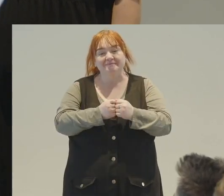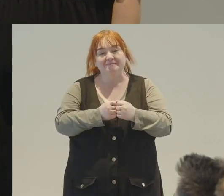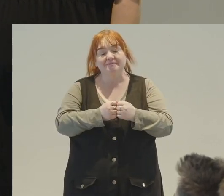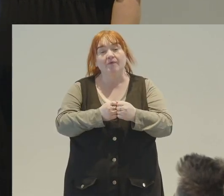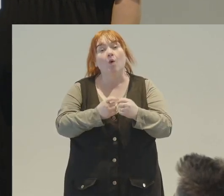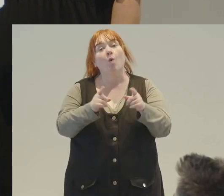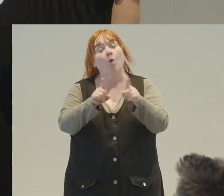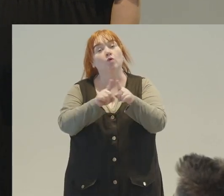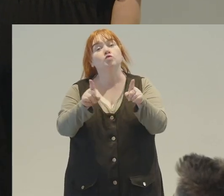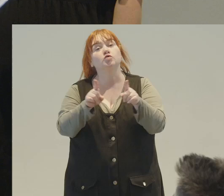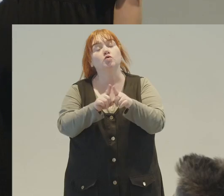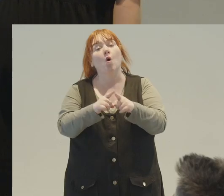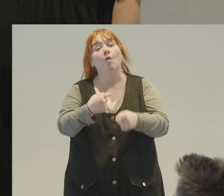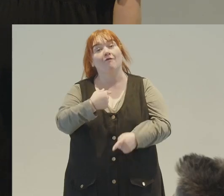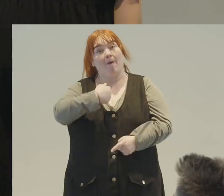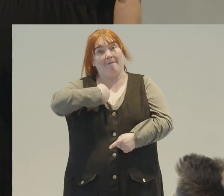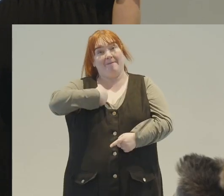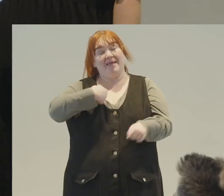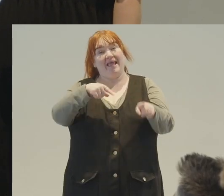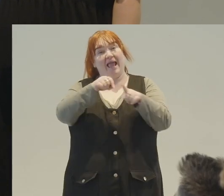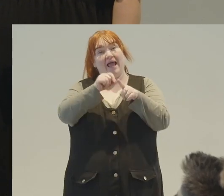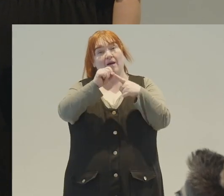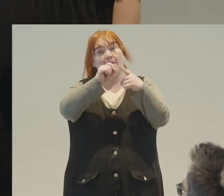for me and Paul, we've got